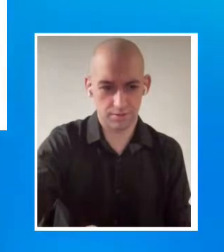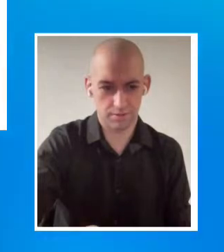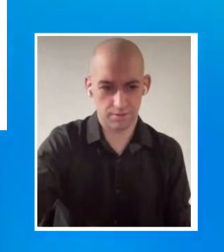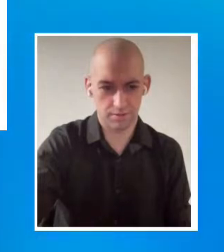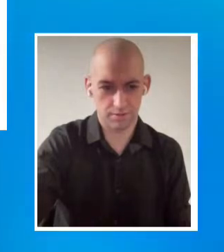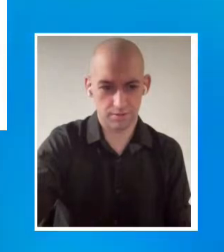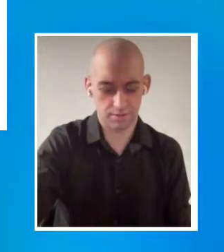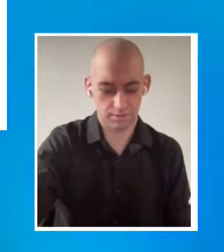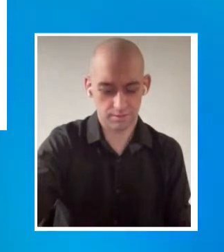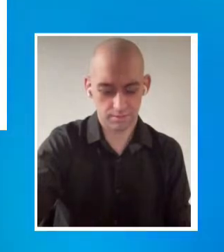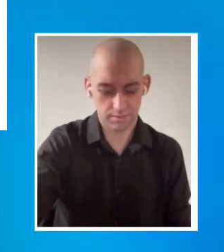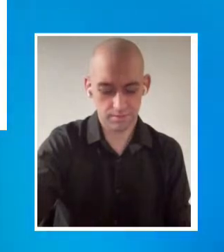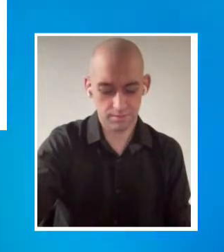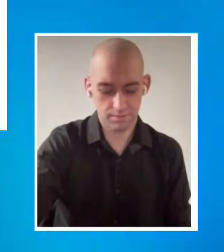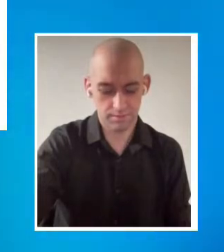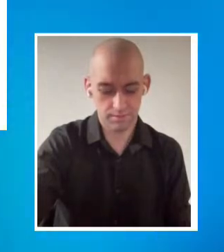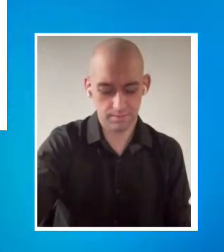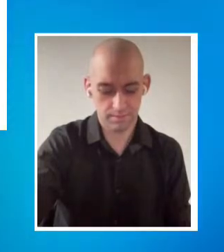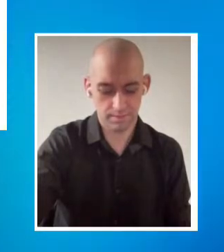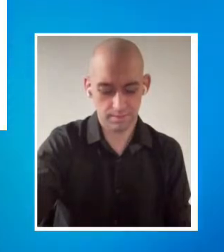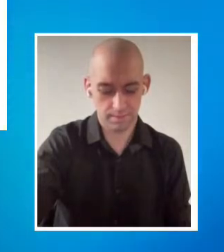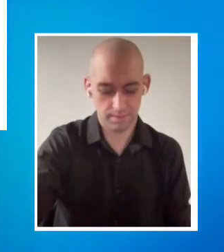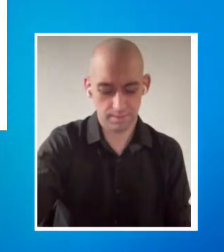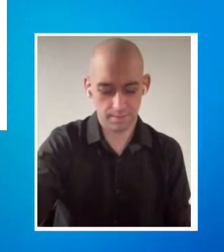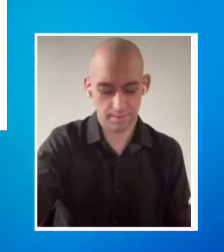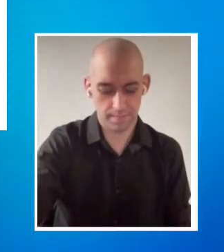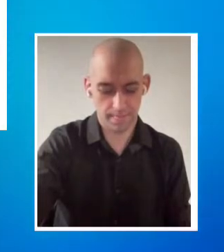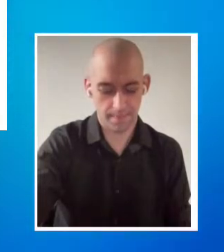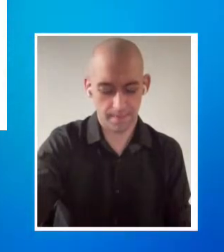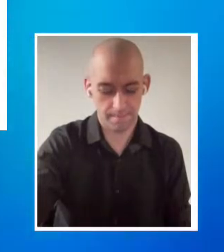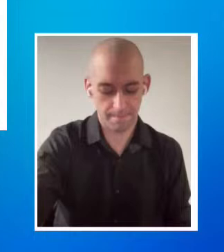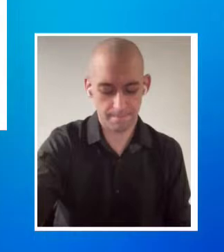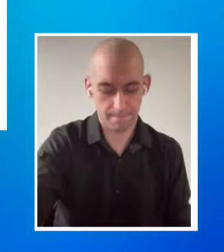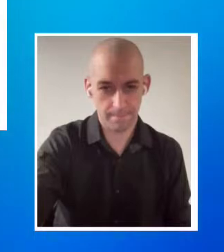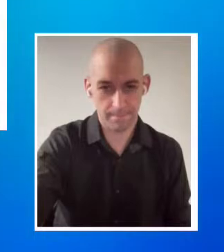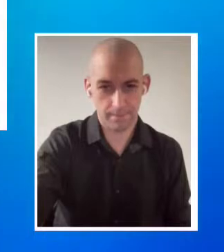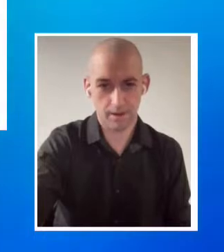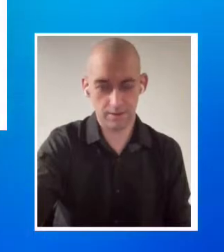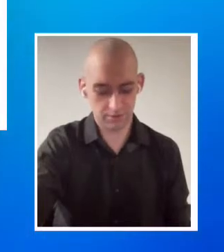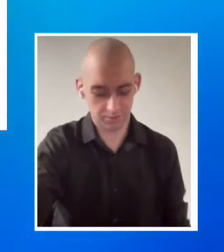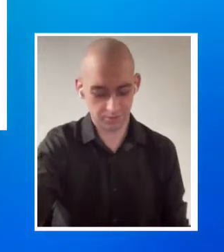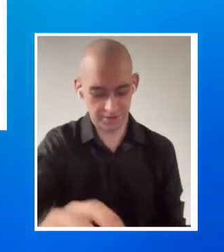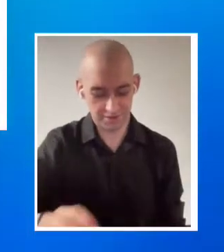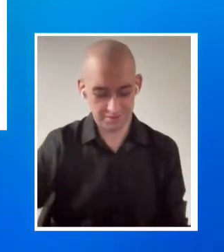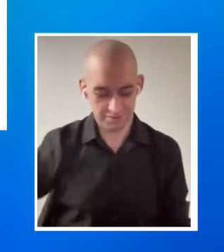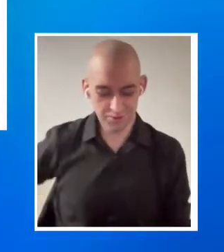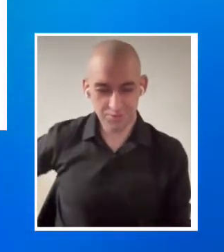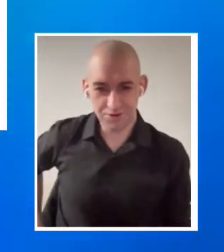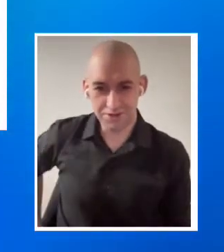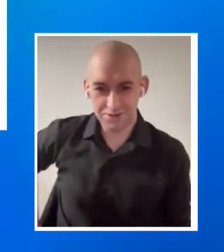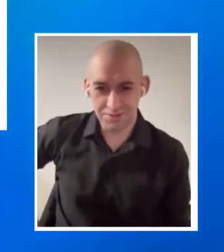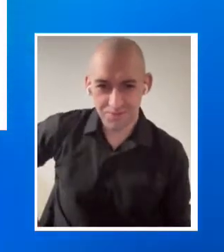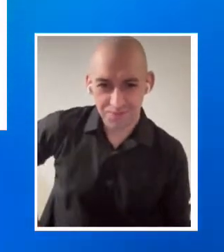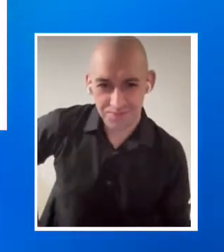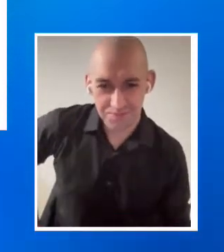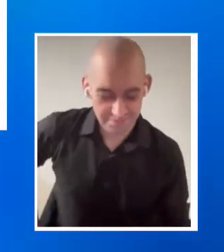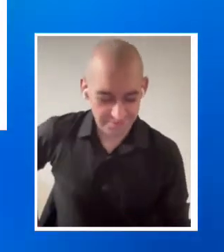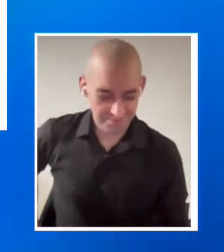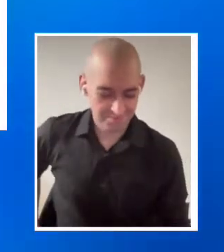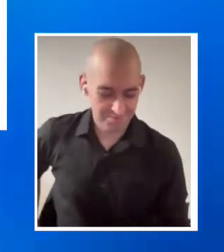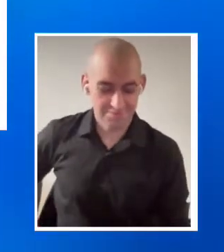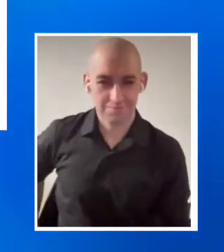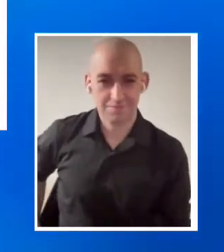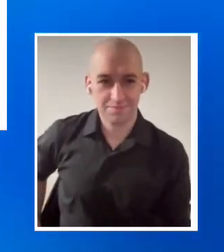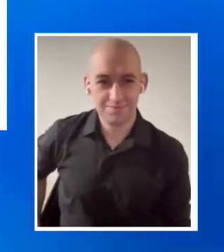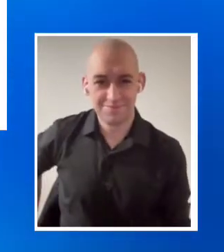share it, Diane, and then let folks know that it's going to be added to the chat. And then